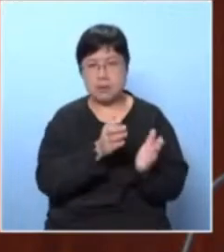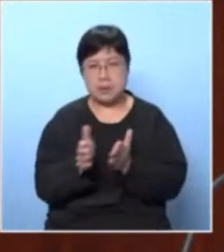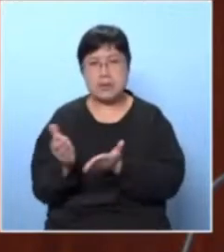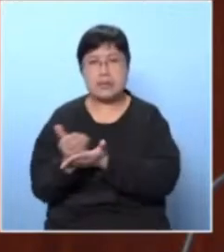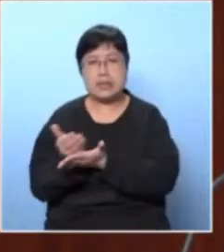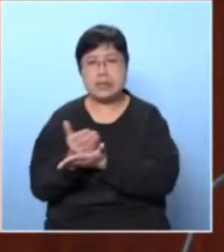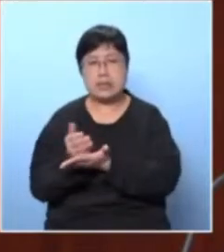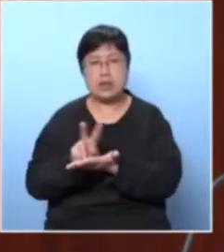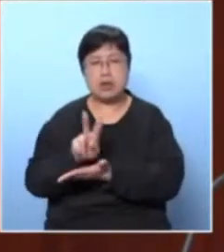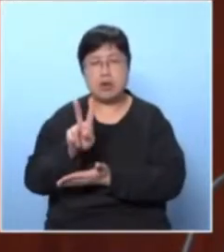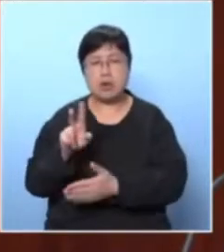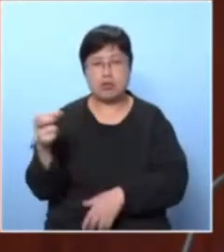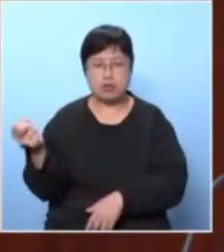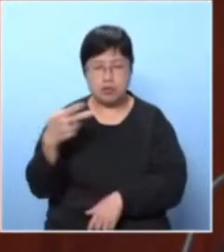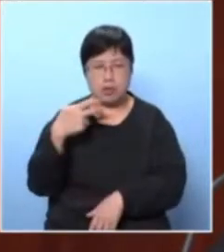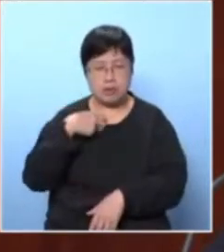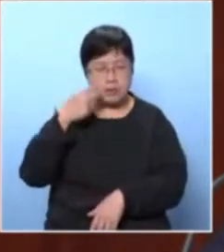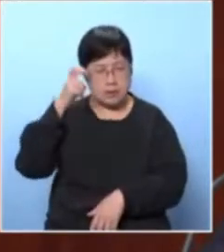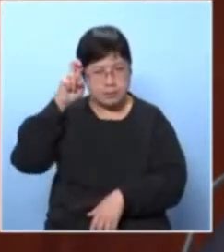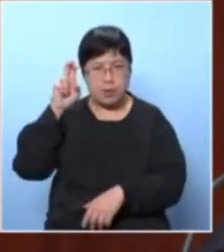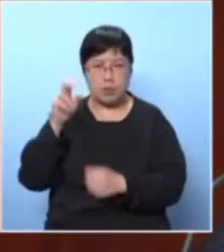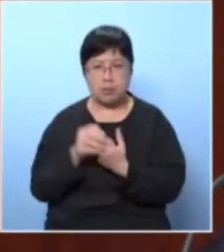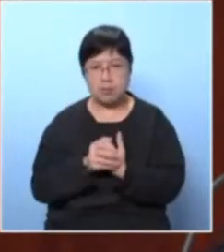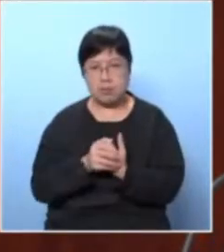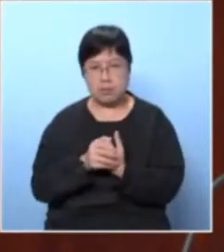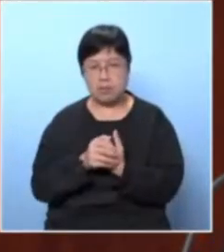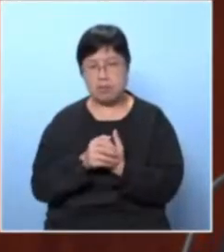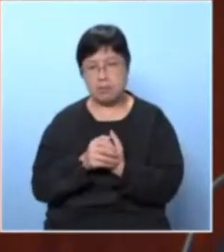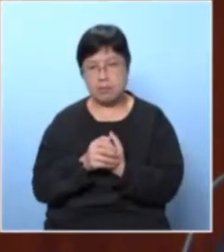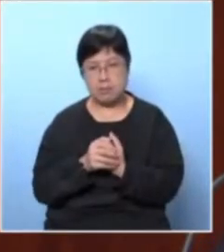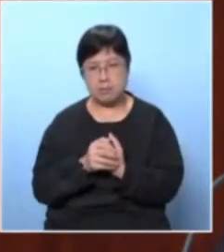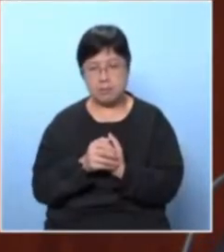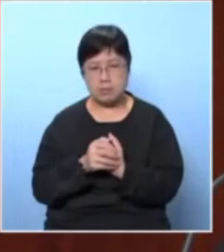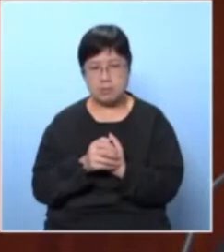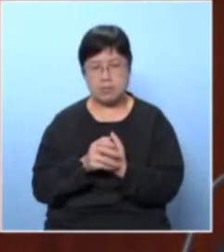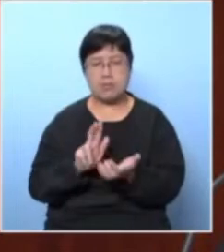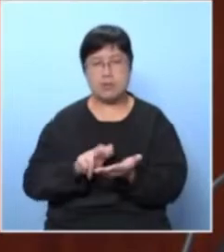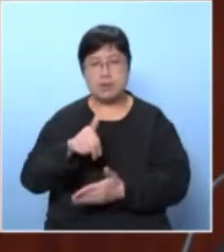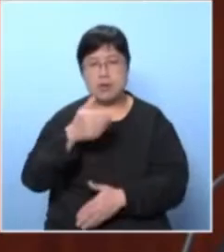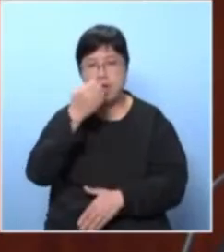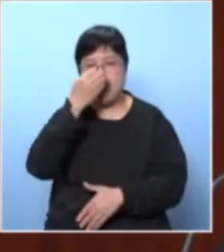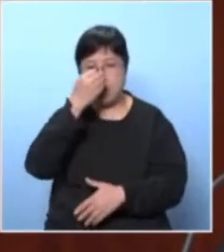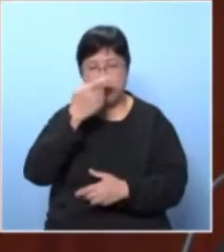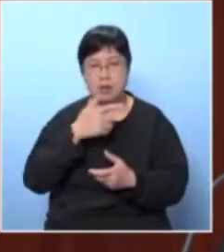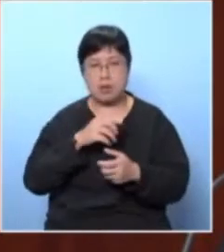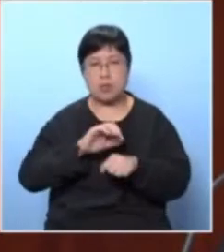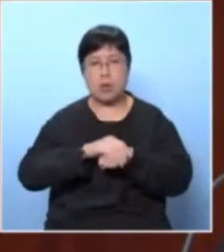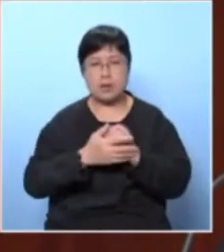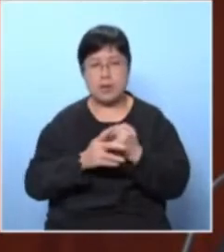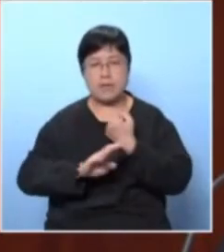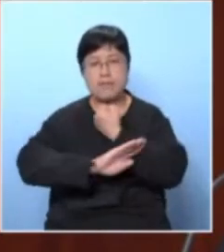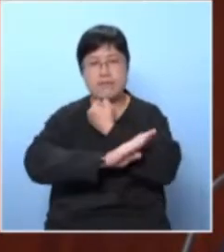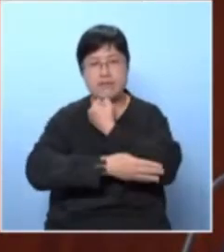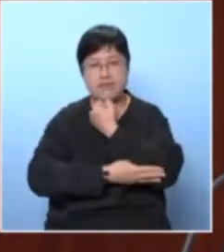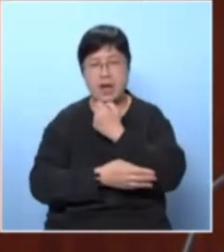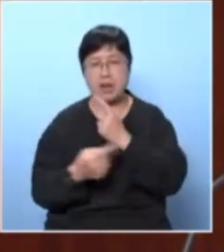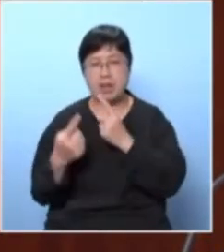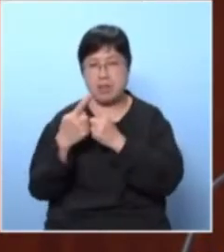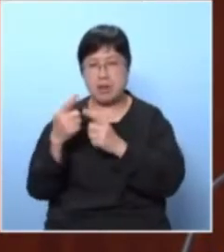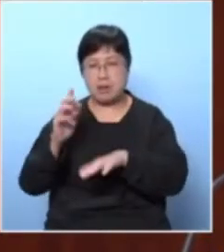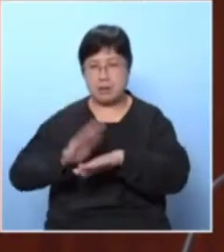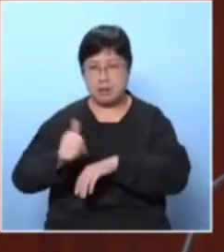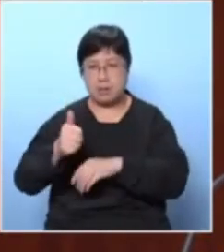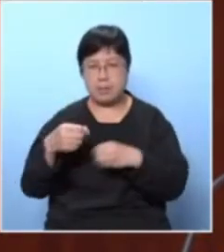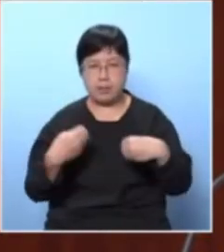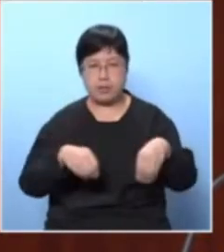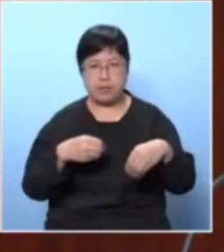relevant to their disciplines. This pilot arrangement will be reviewed after 2 years. establish the Hong Kong International